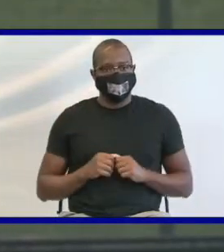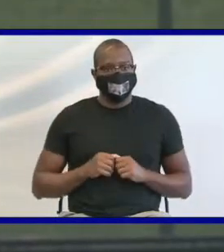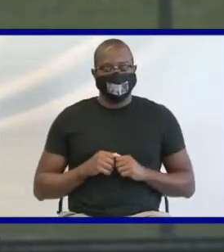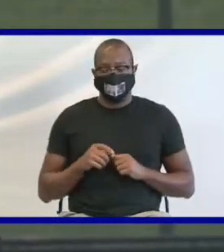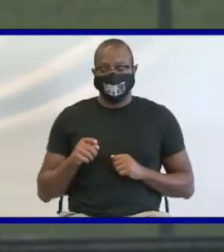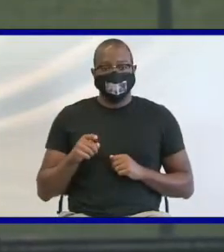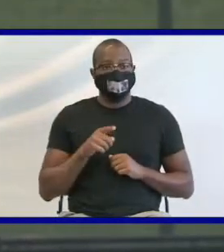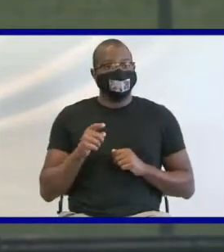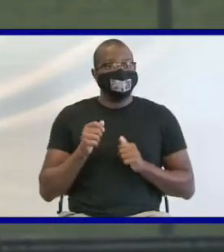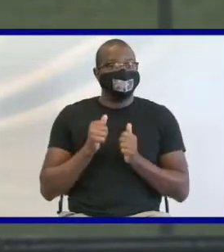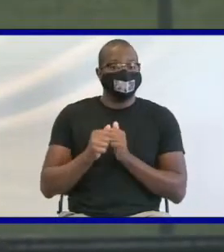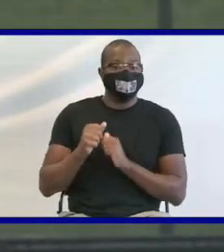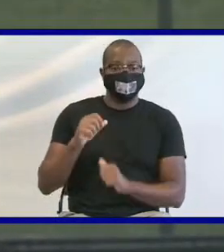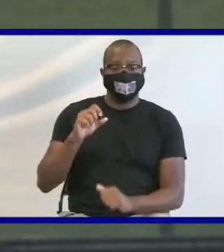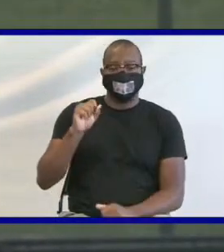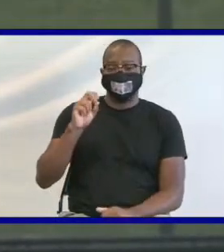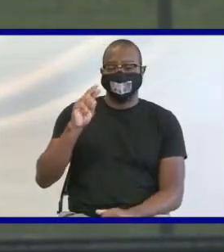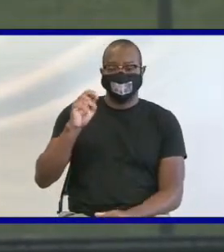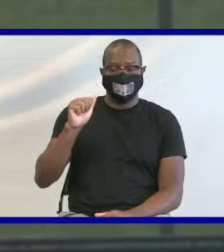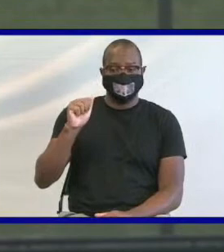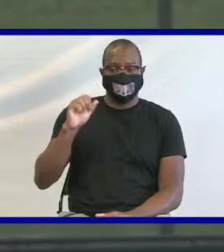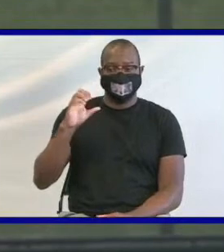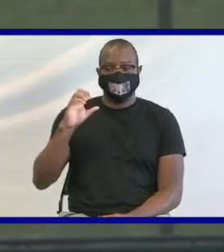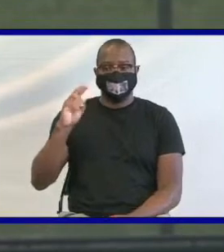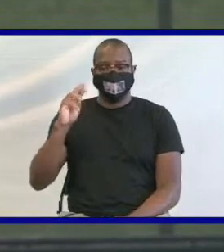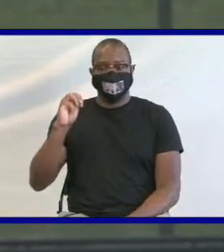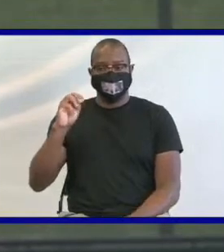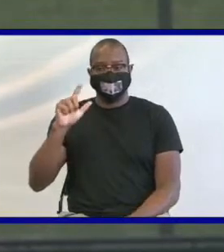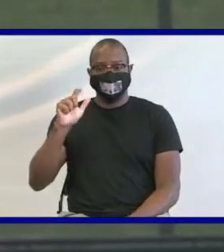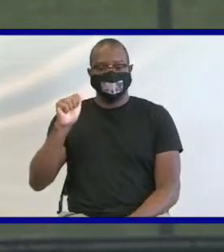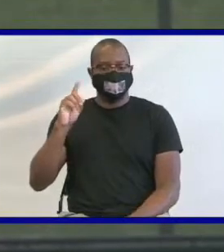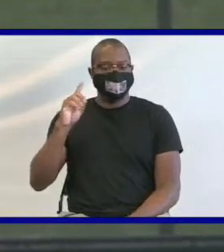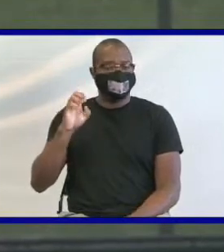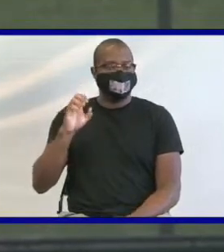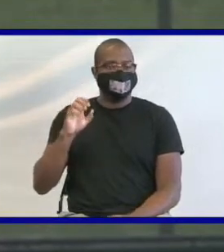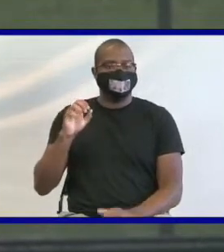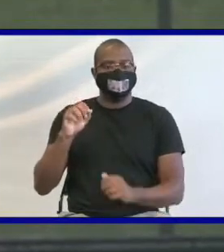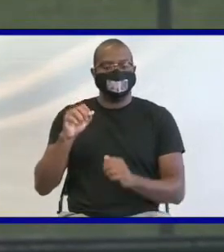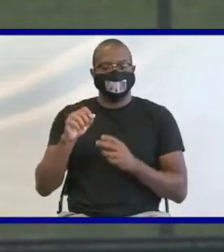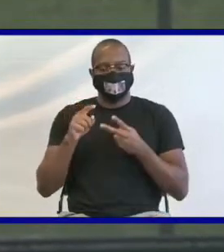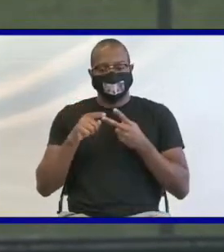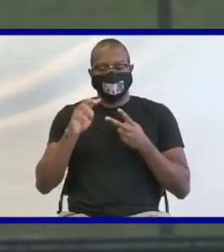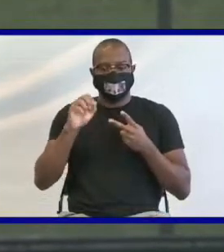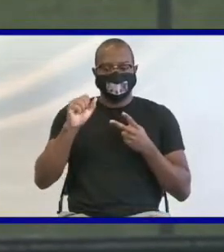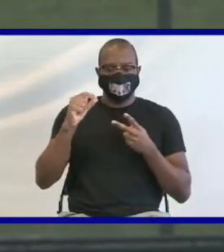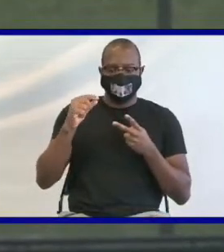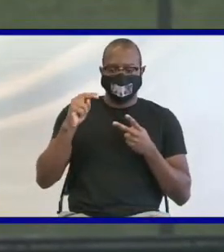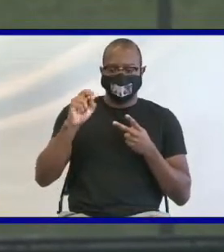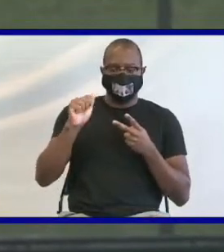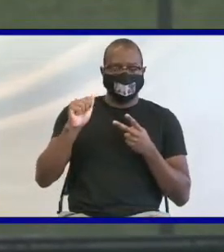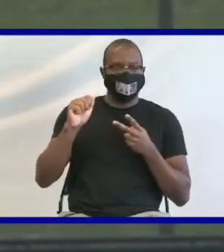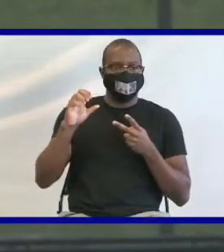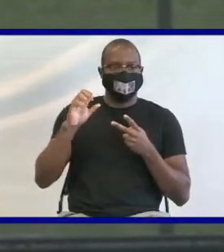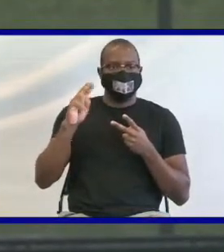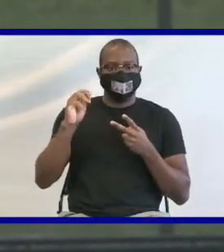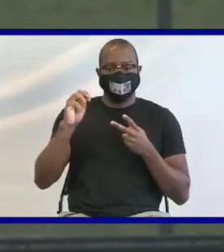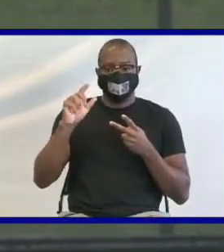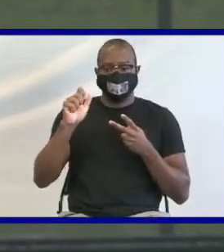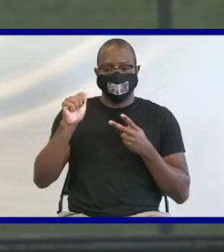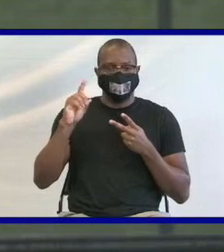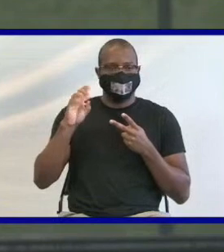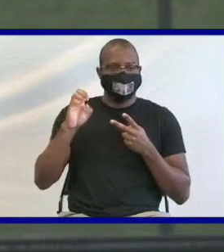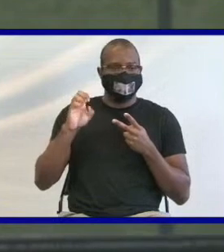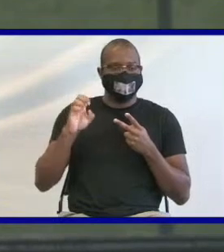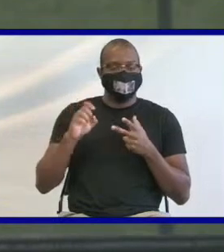Those graduating summa cum laude, those graduating magna cum laude, those graduating cum